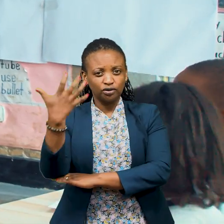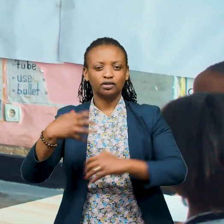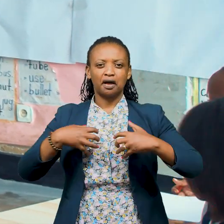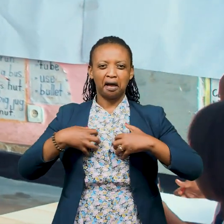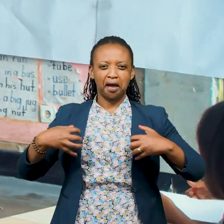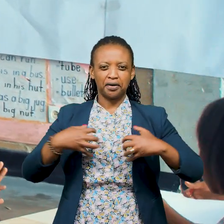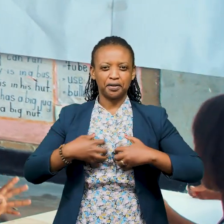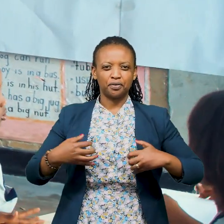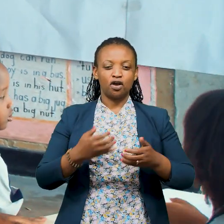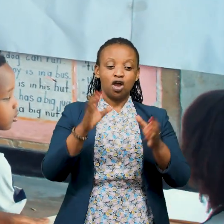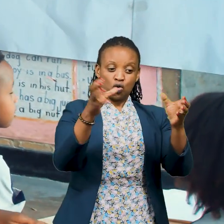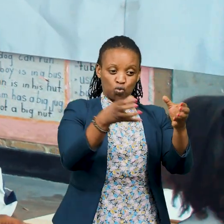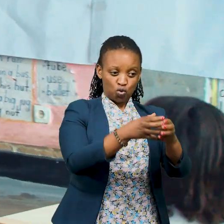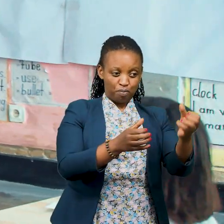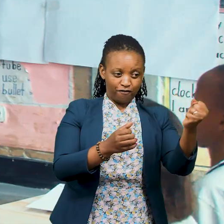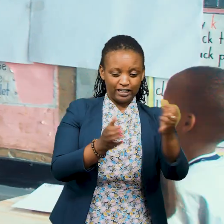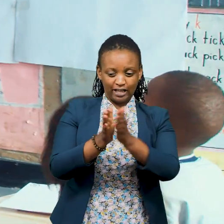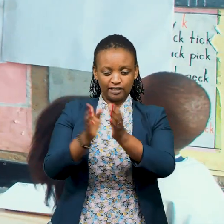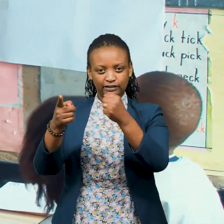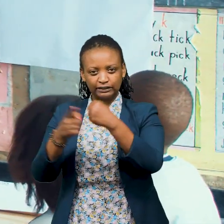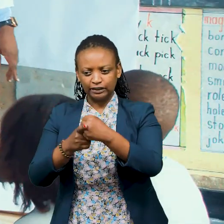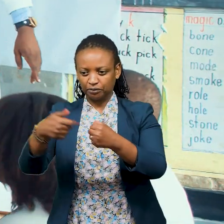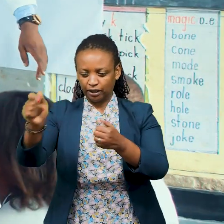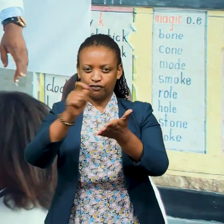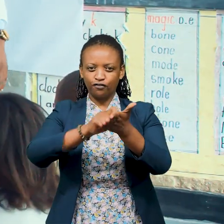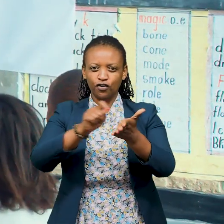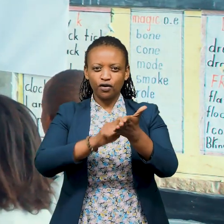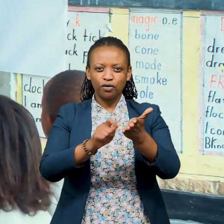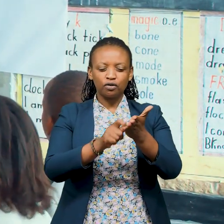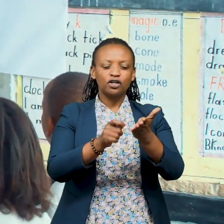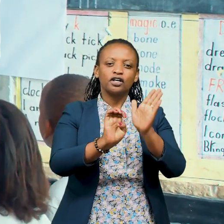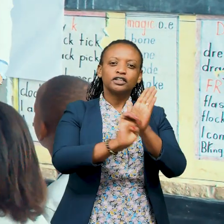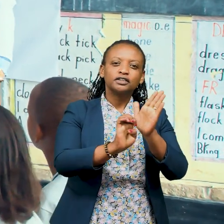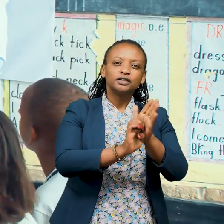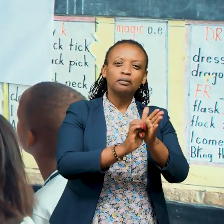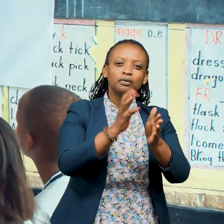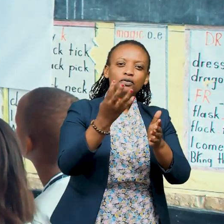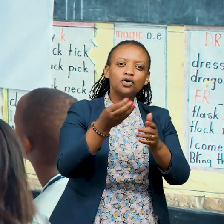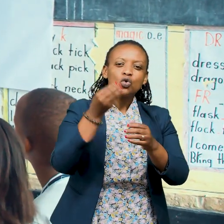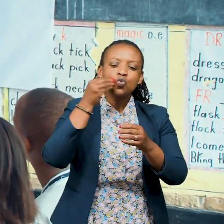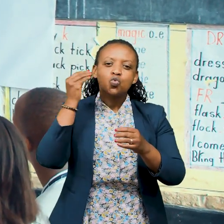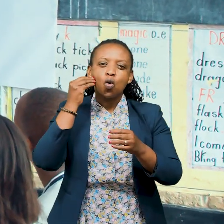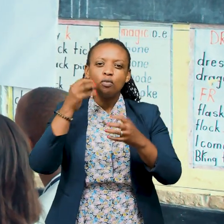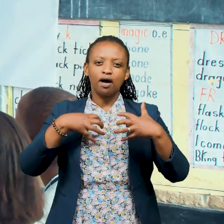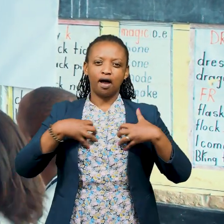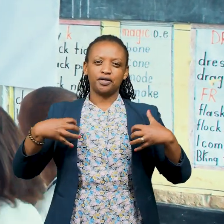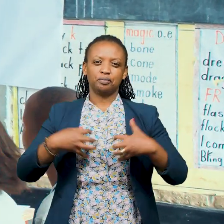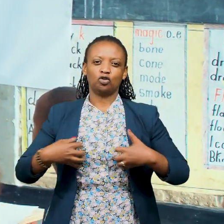wild animals. Then group 5 and 6, you are going to rate 4 examples of